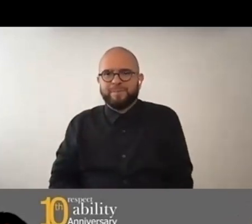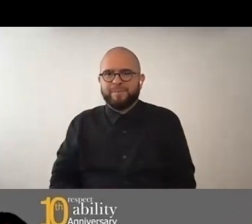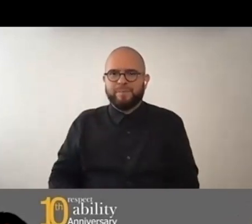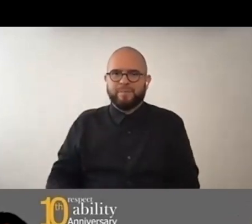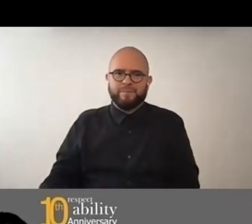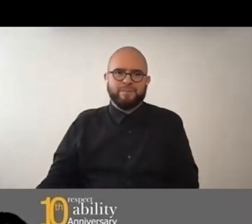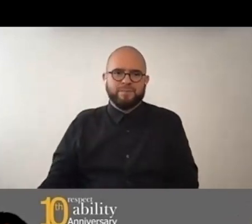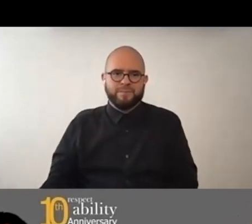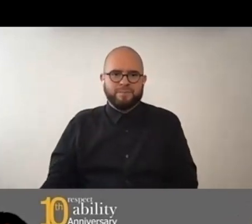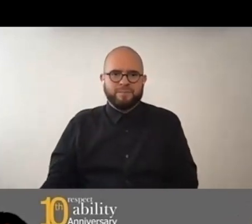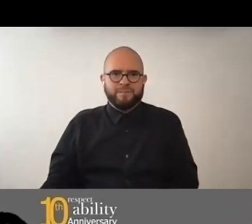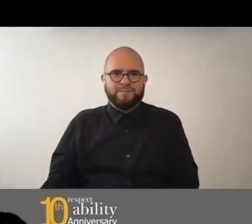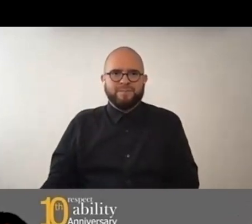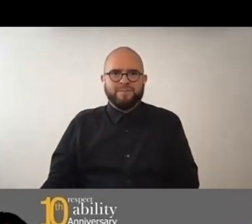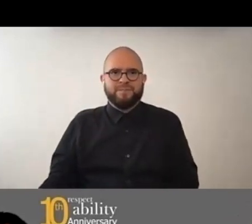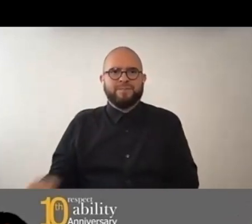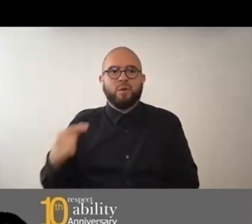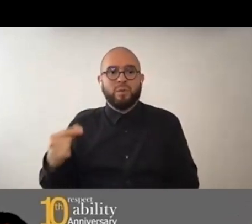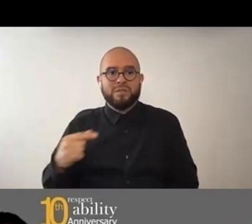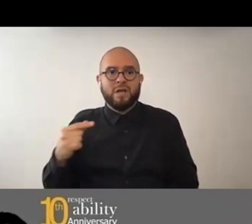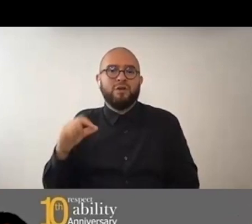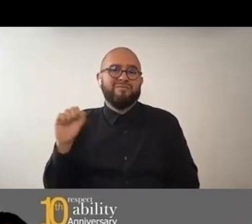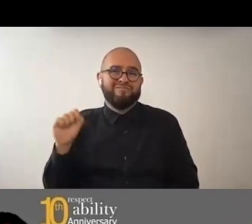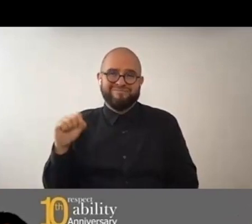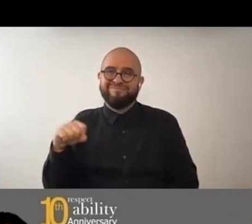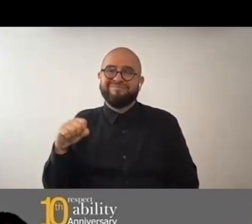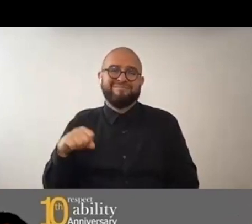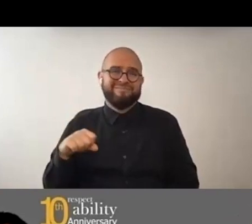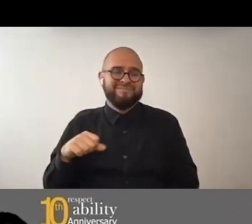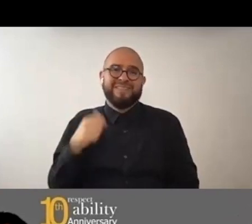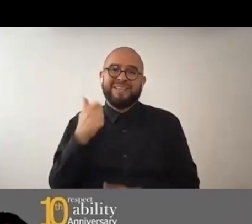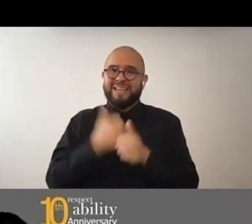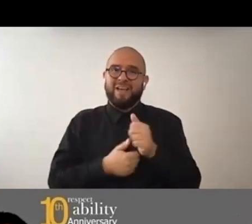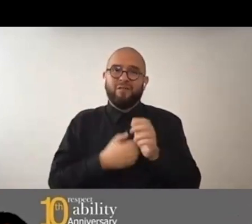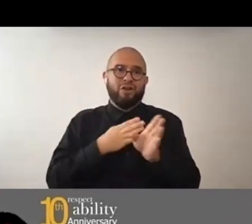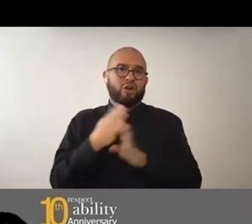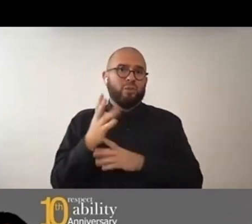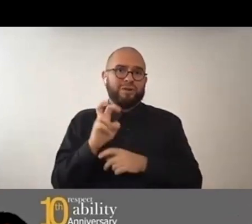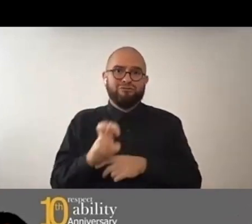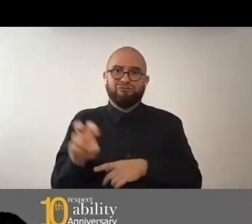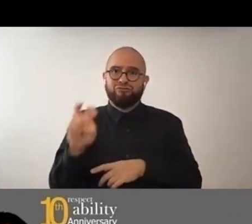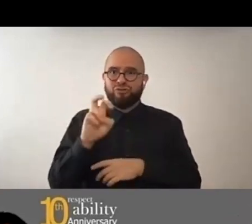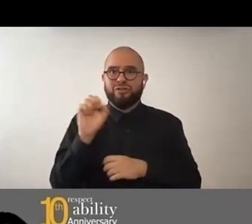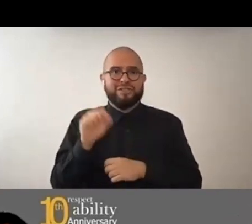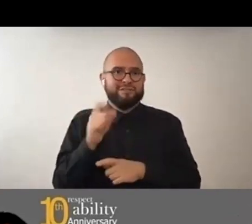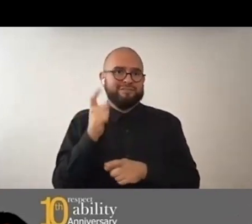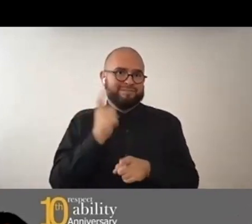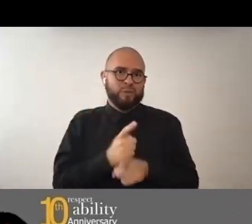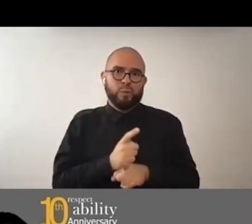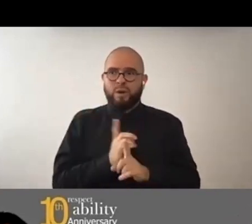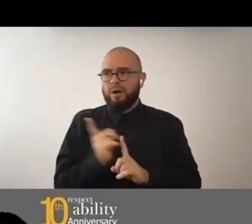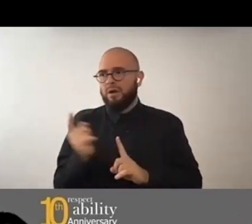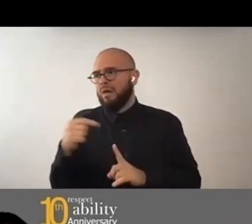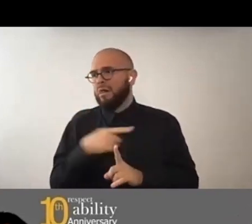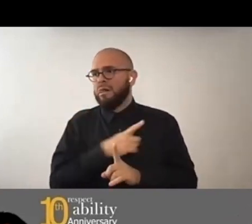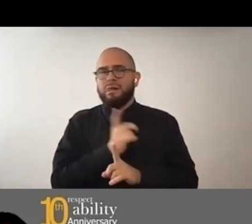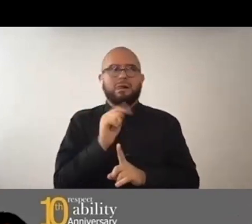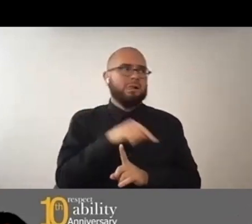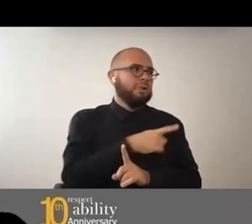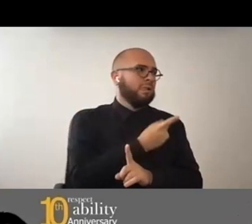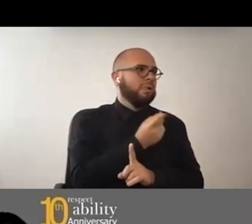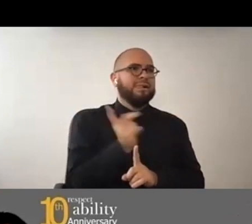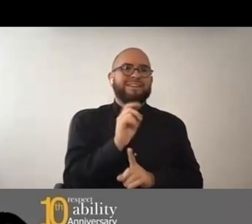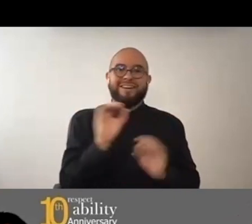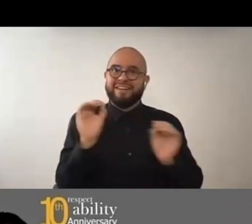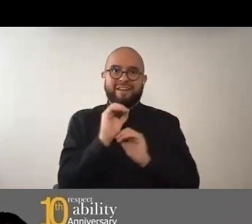Yeah, absolutely. There are definitely twists and turns on every career journey. Nothing is a straight line